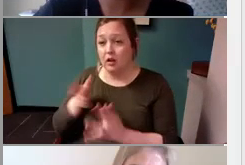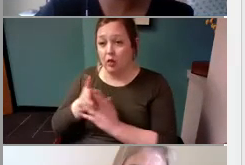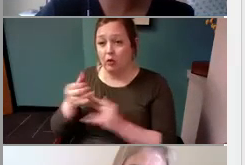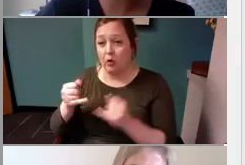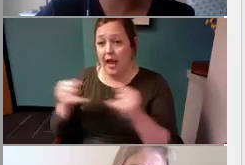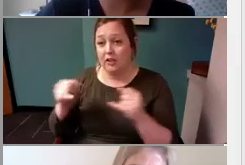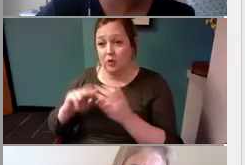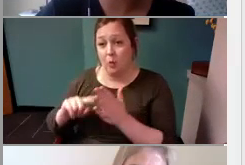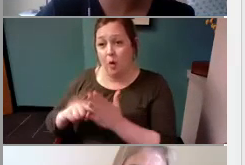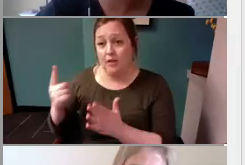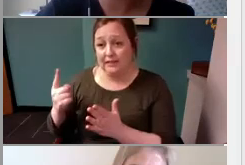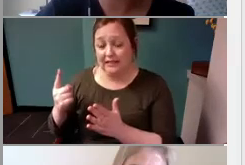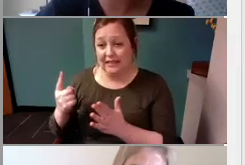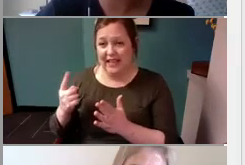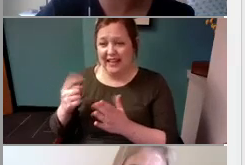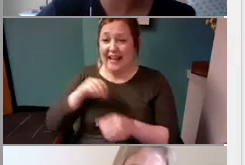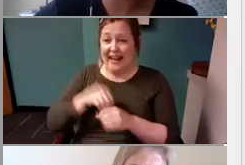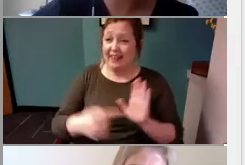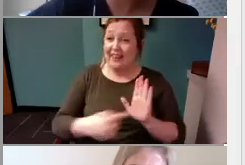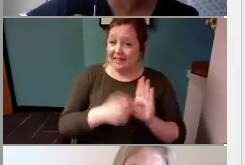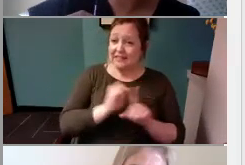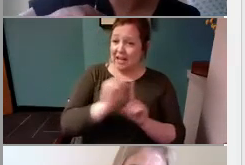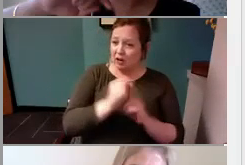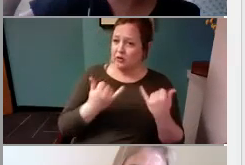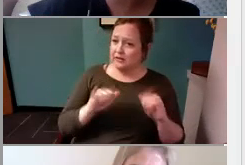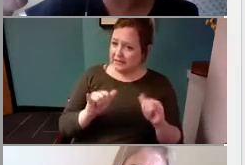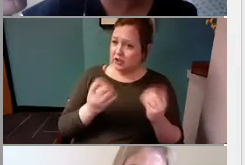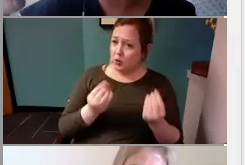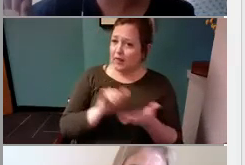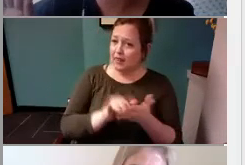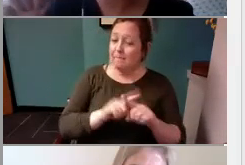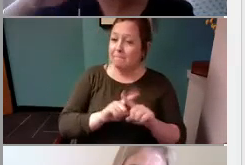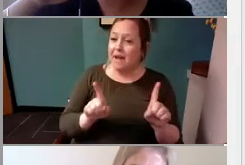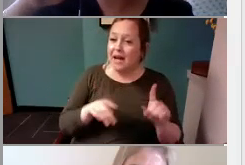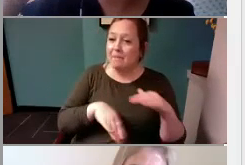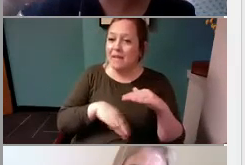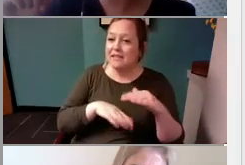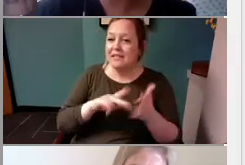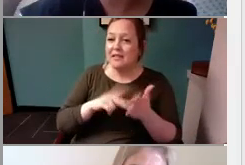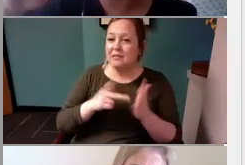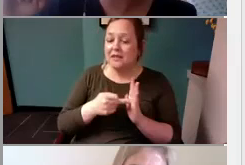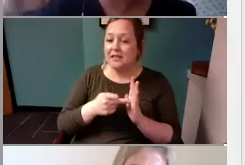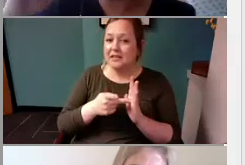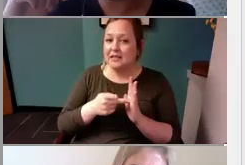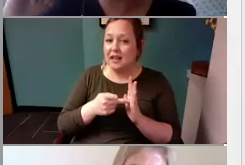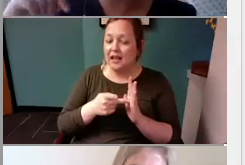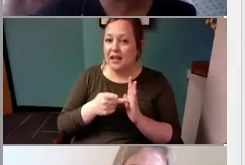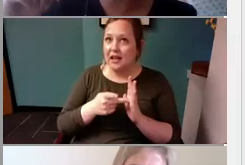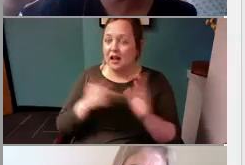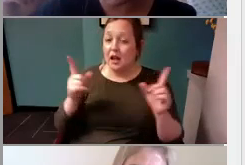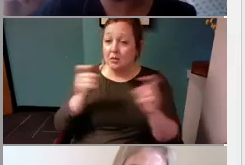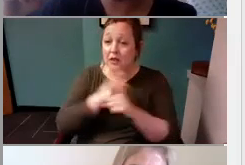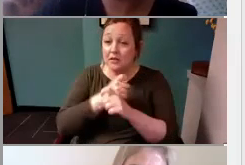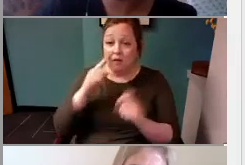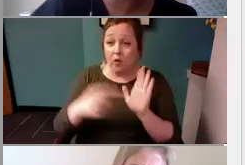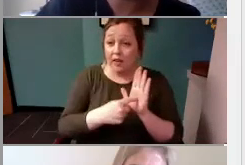that, but now it basically means that the next check that we, so the complexity for this is still going to be v